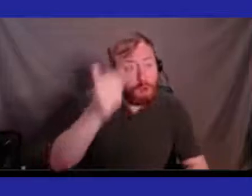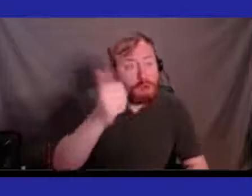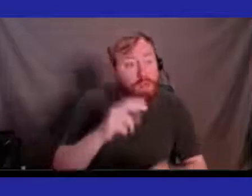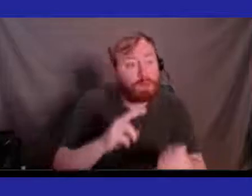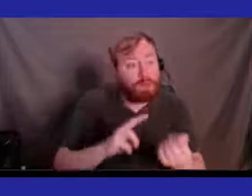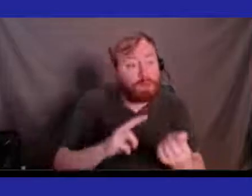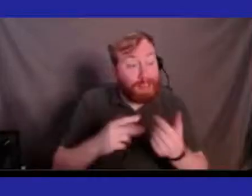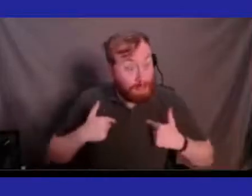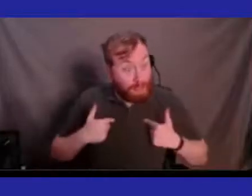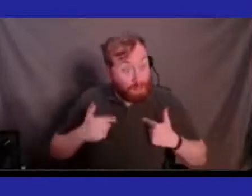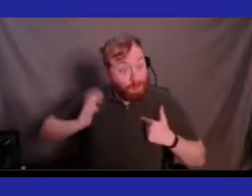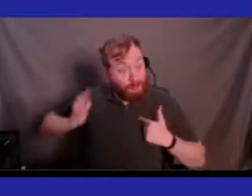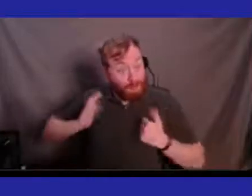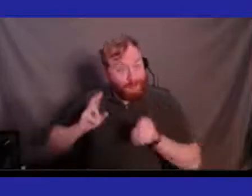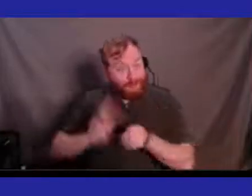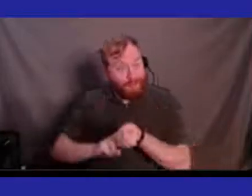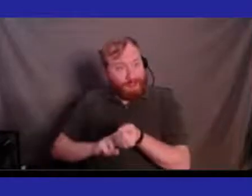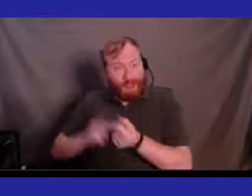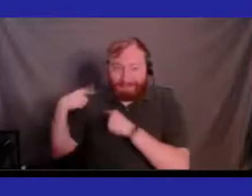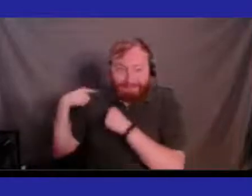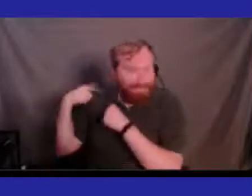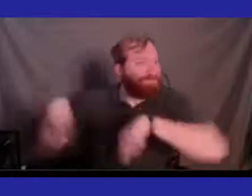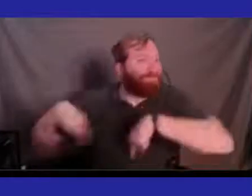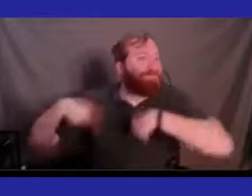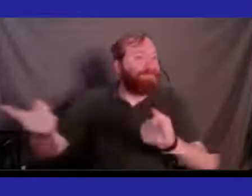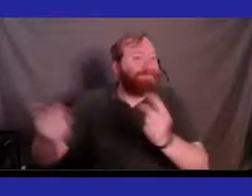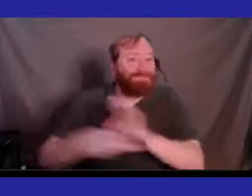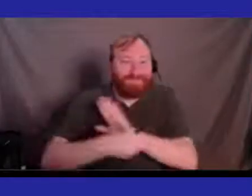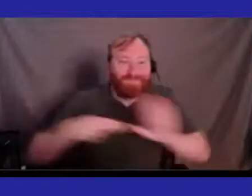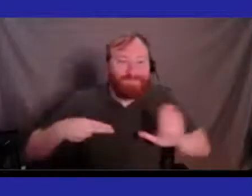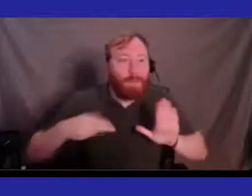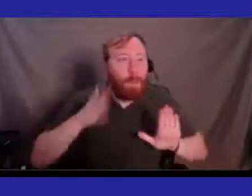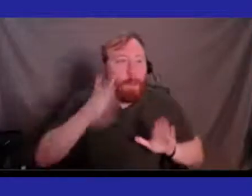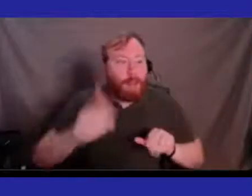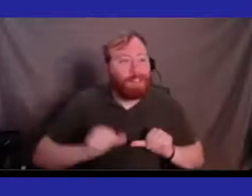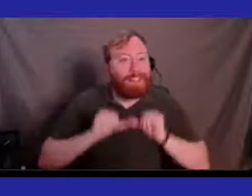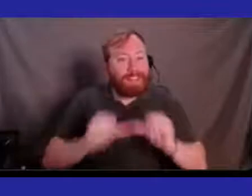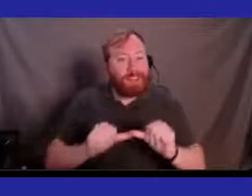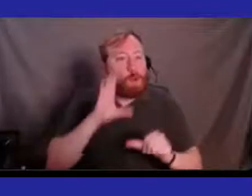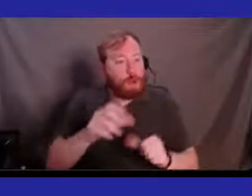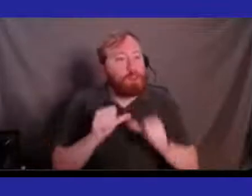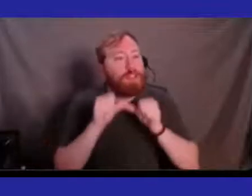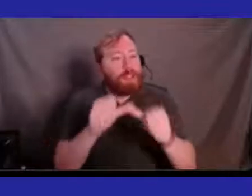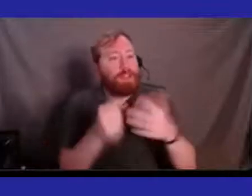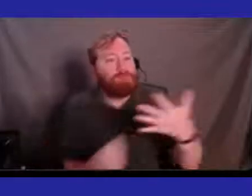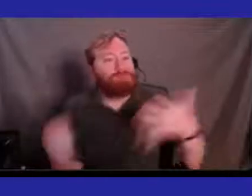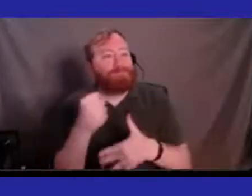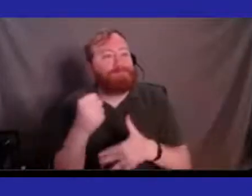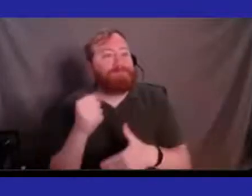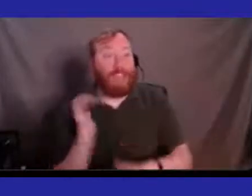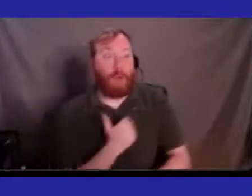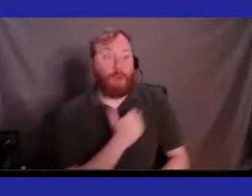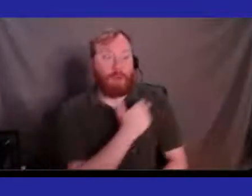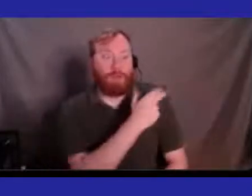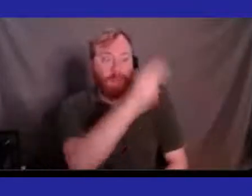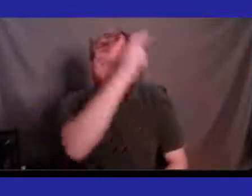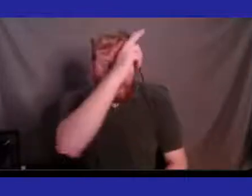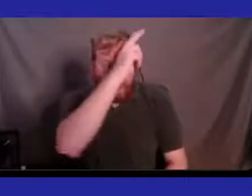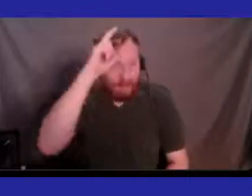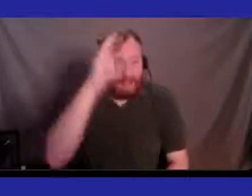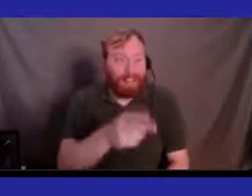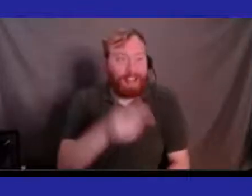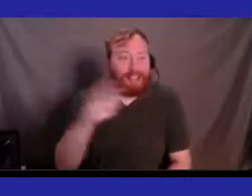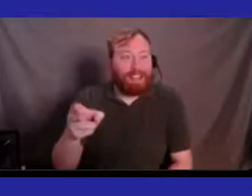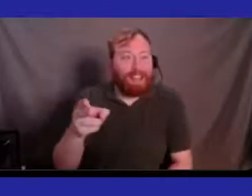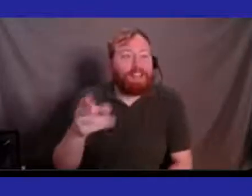nurse, that's what I'm here. Once a nurse, always a nurse. I'm going to continue putting our hospital H&H in the forefront. So I thank you for the